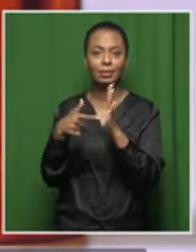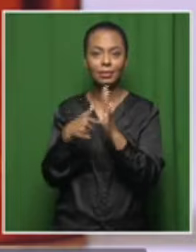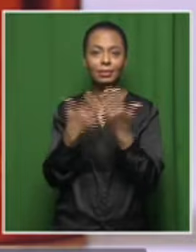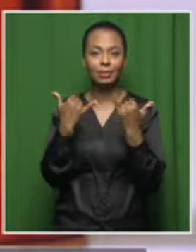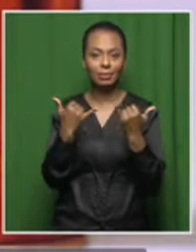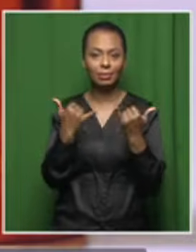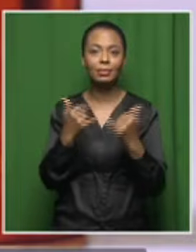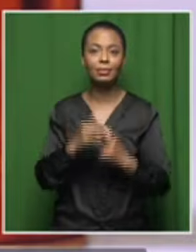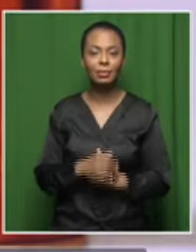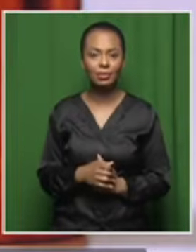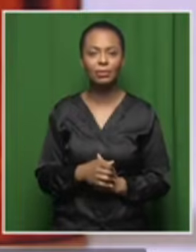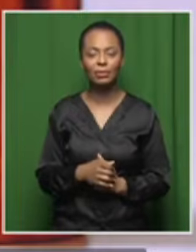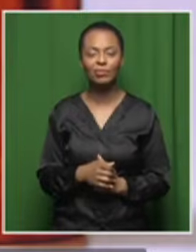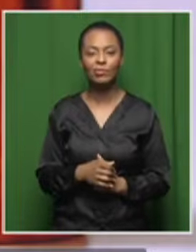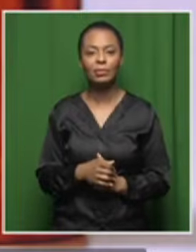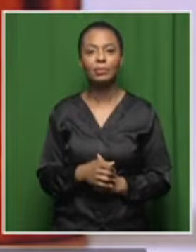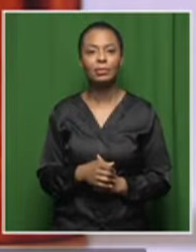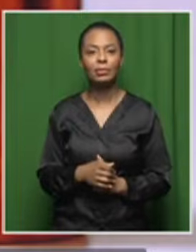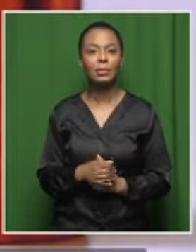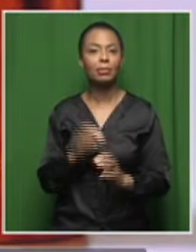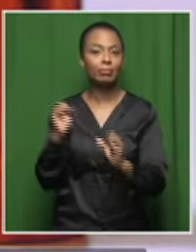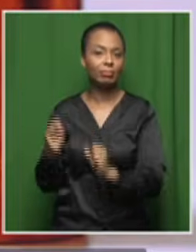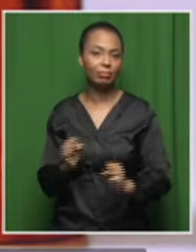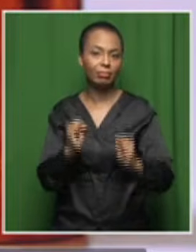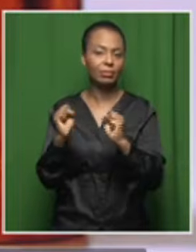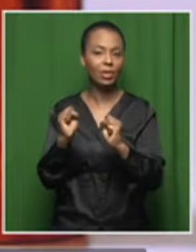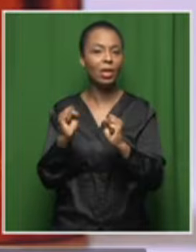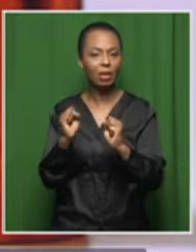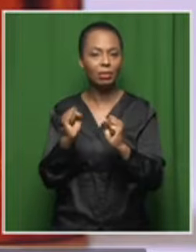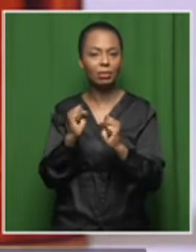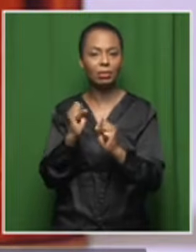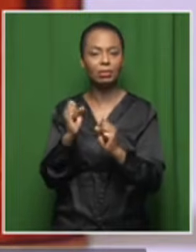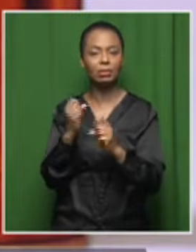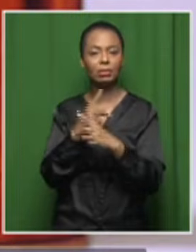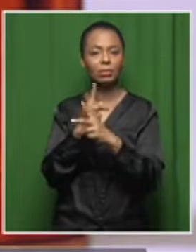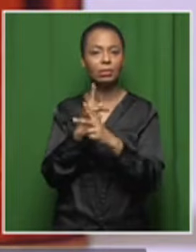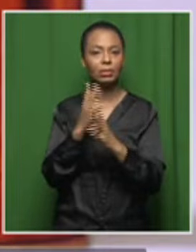ingenuity. So we had a chat with the curator and we filed the census.